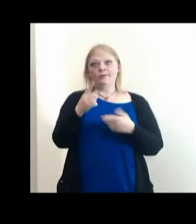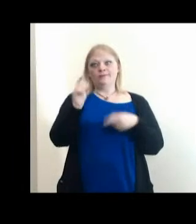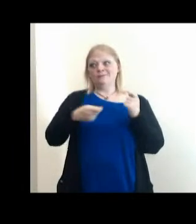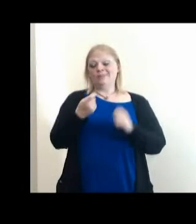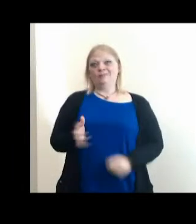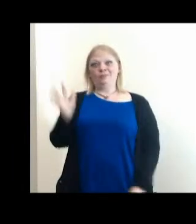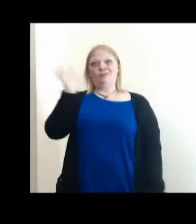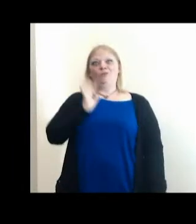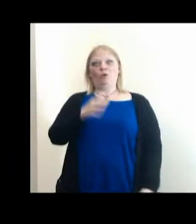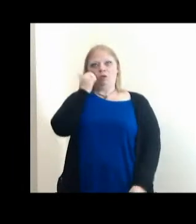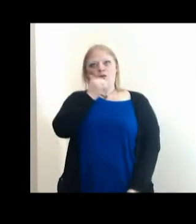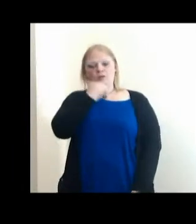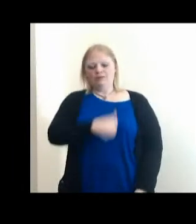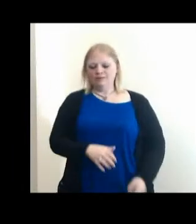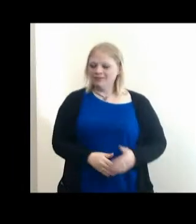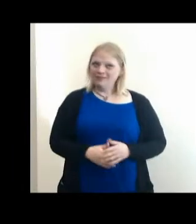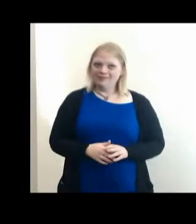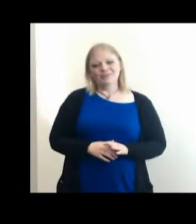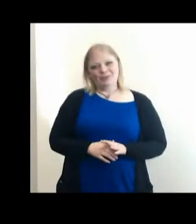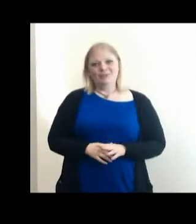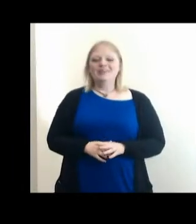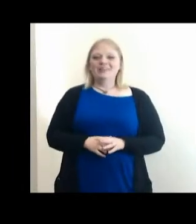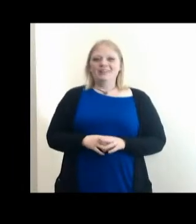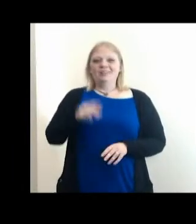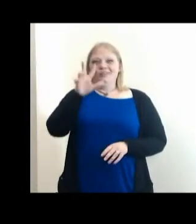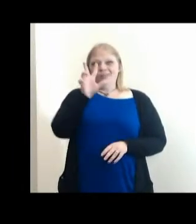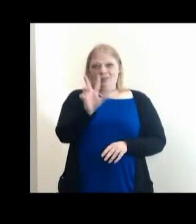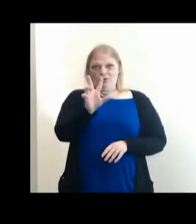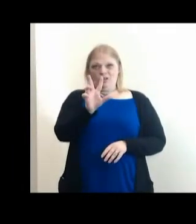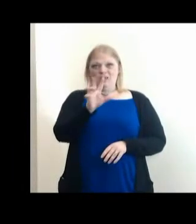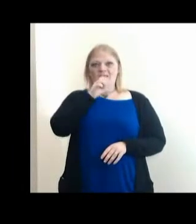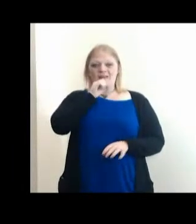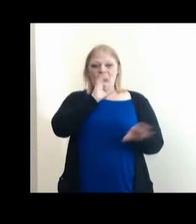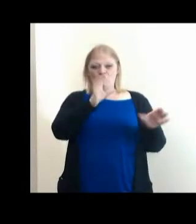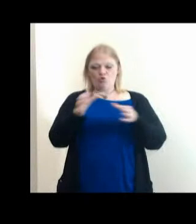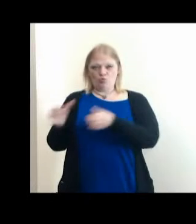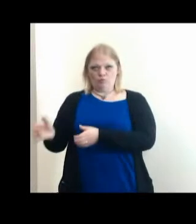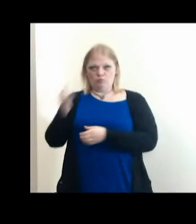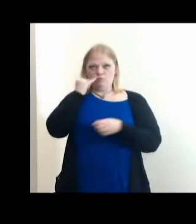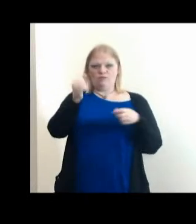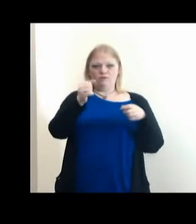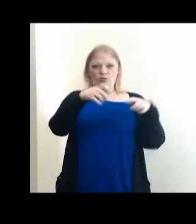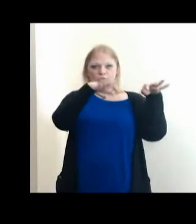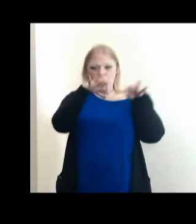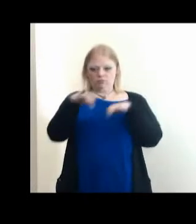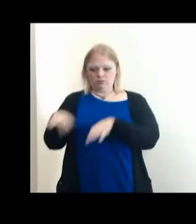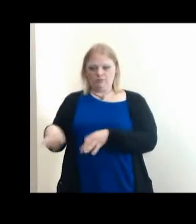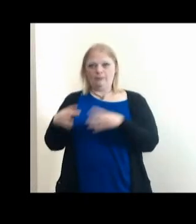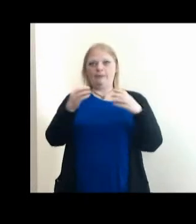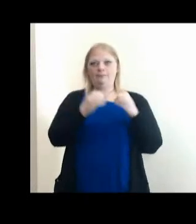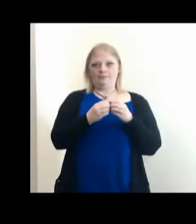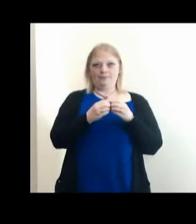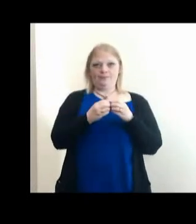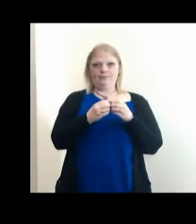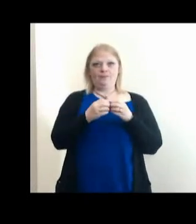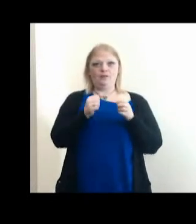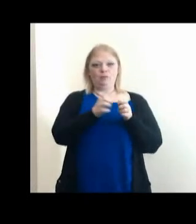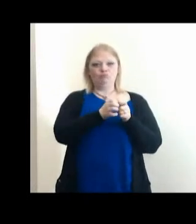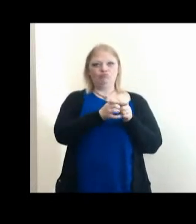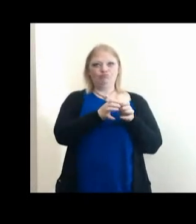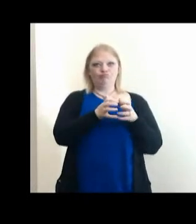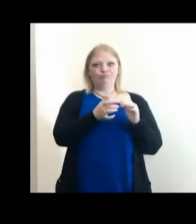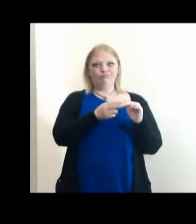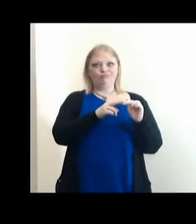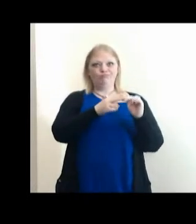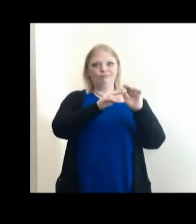be. But the three age categories, when you break it down further, that had growth from week to week, from the